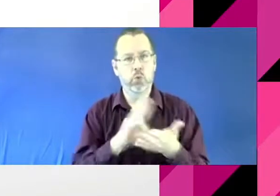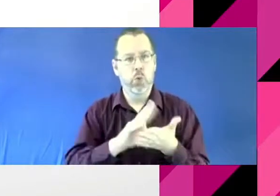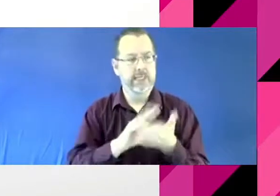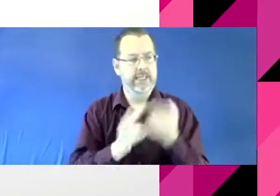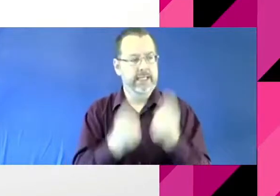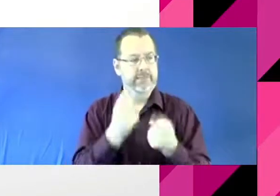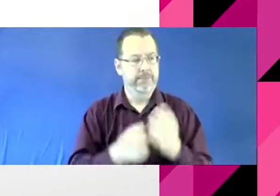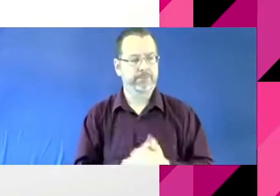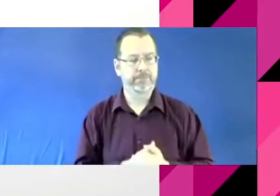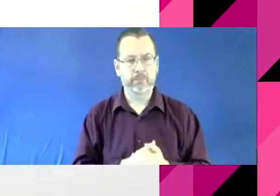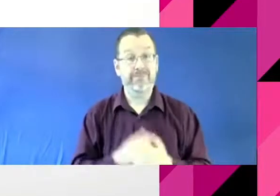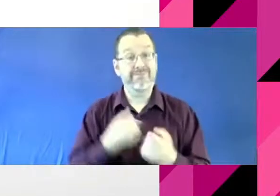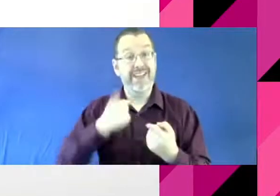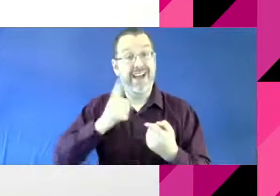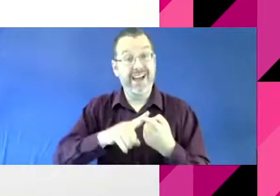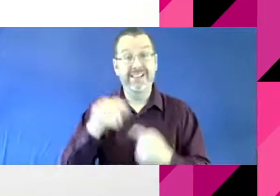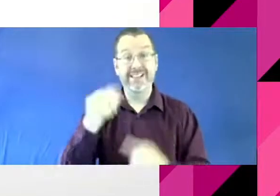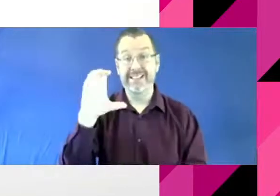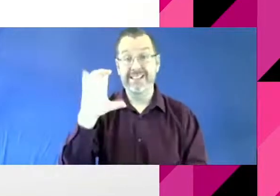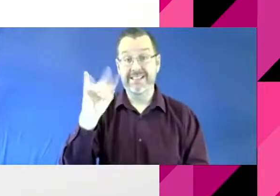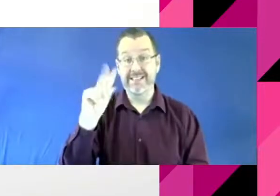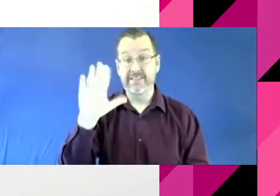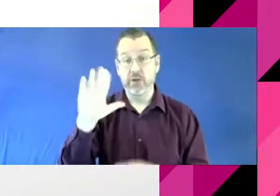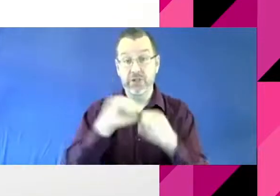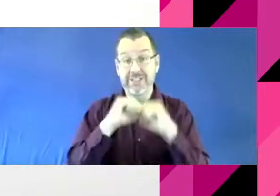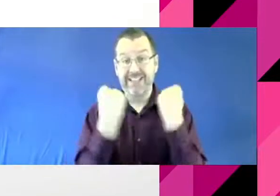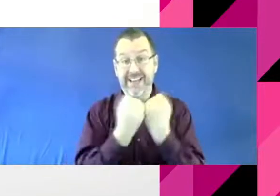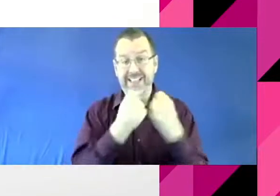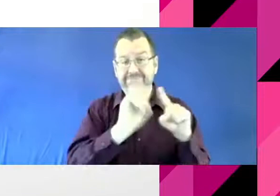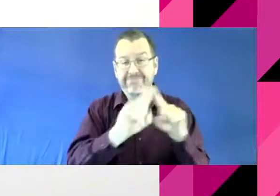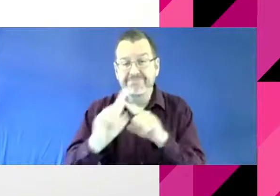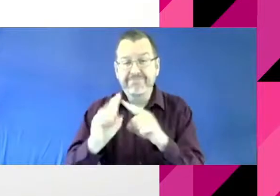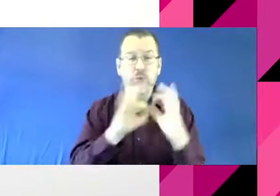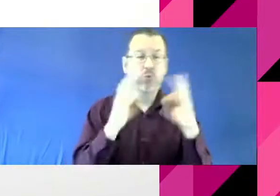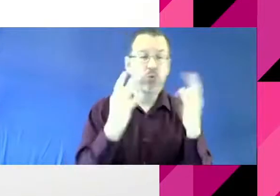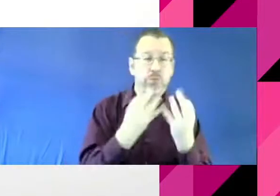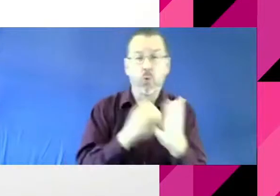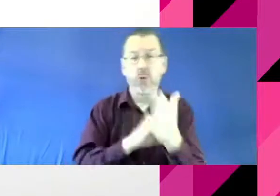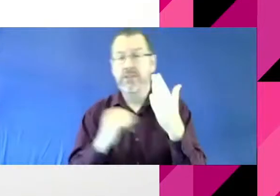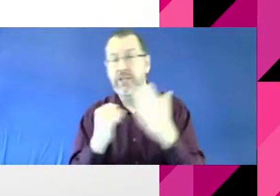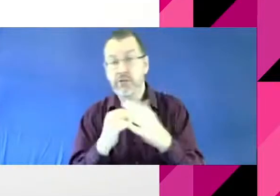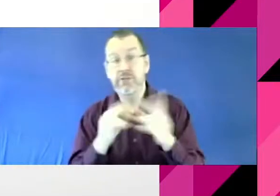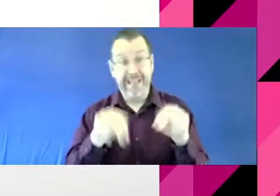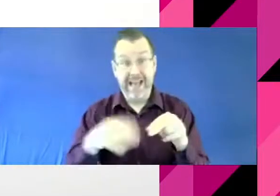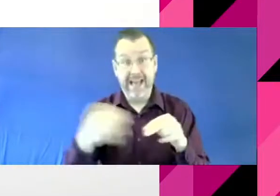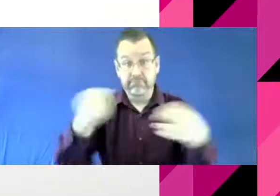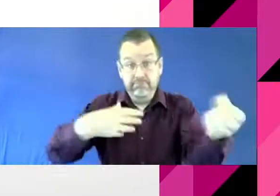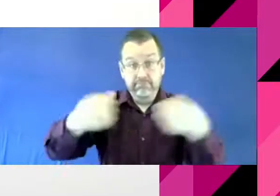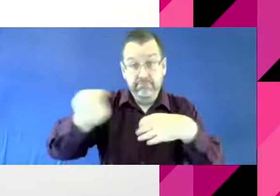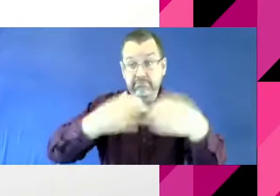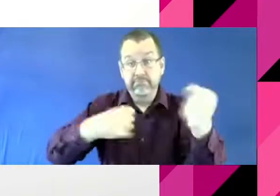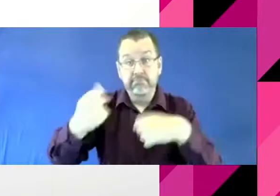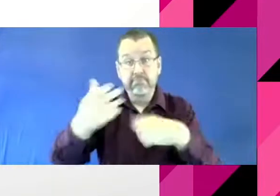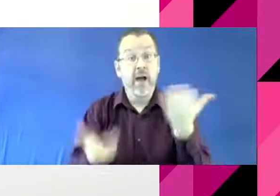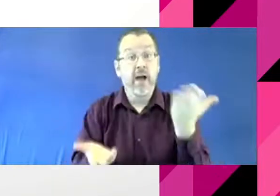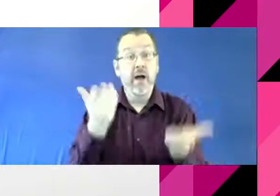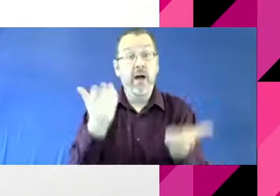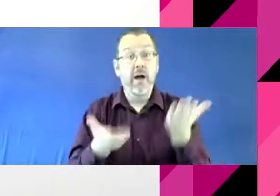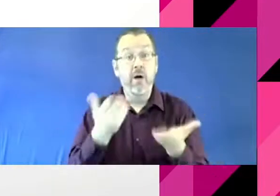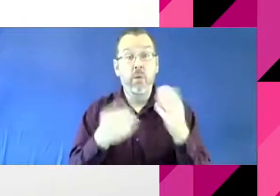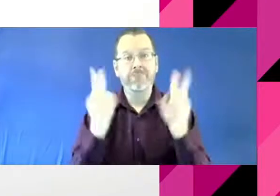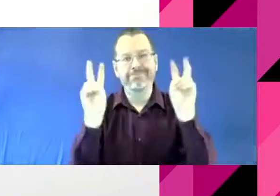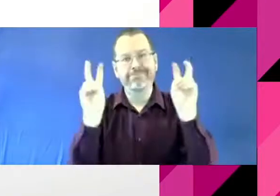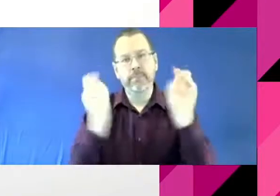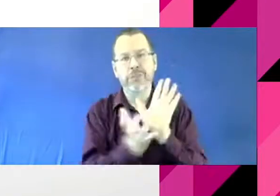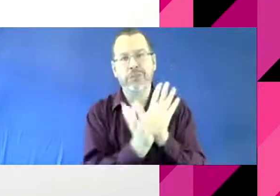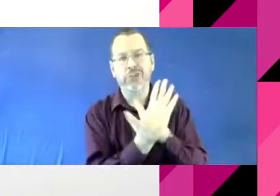for our civil society groups to feed into this reporting process by submitting shadow reports.